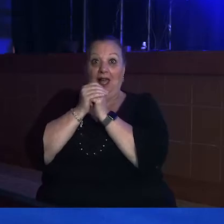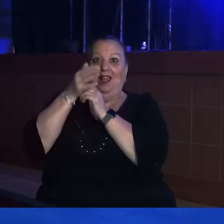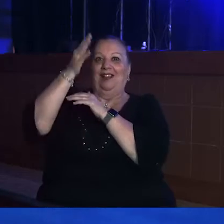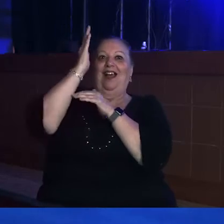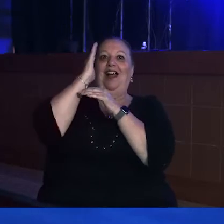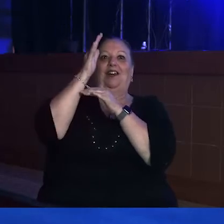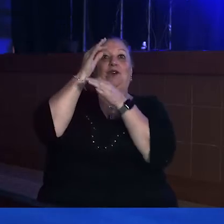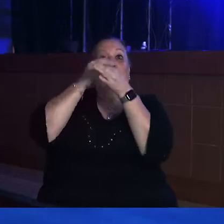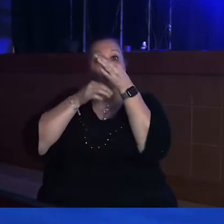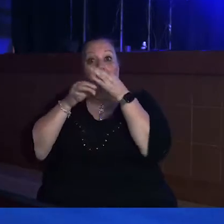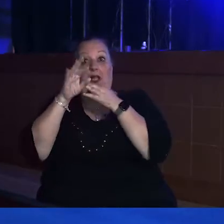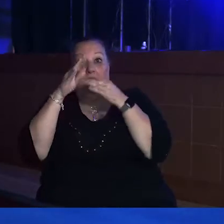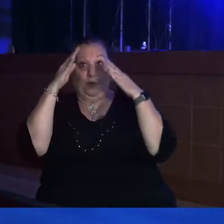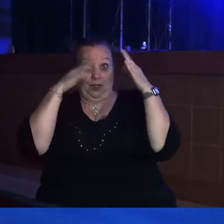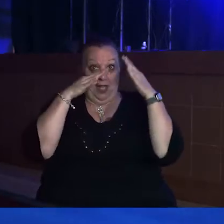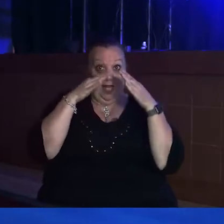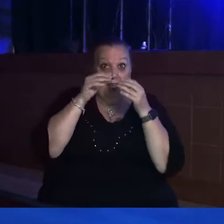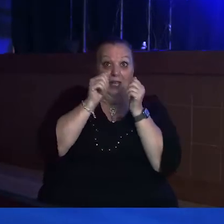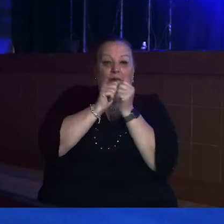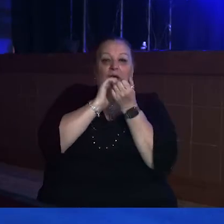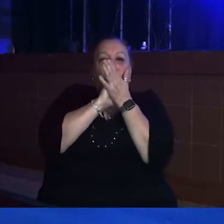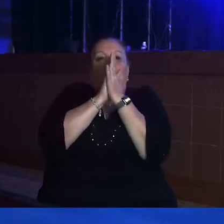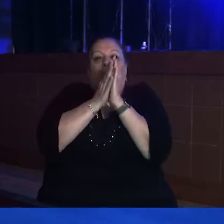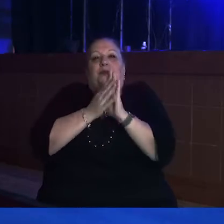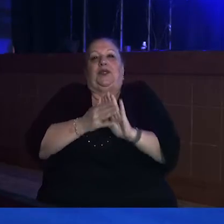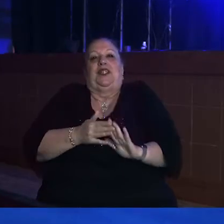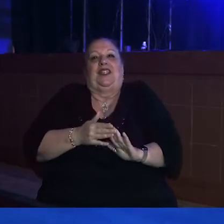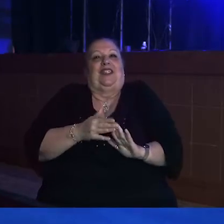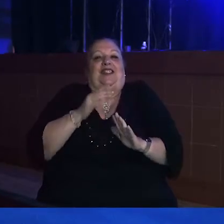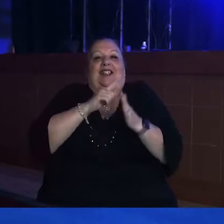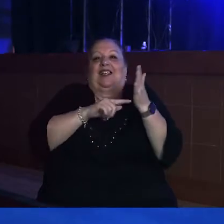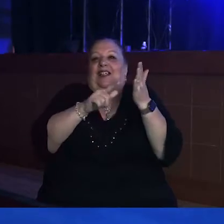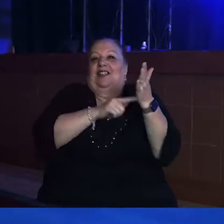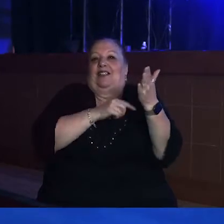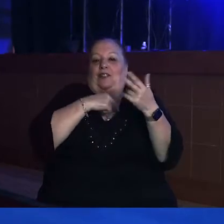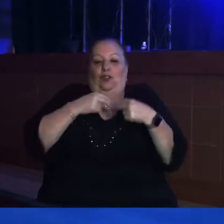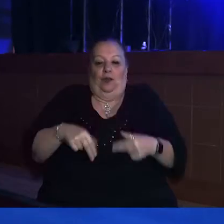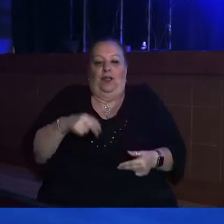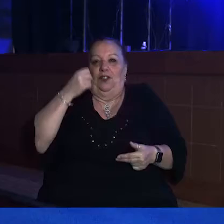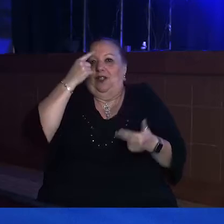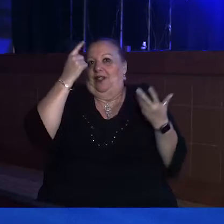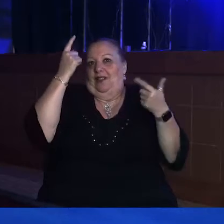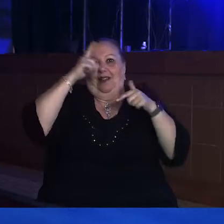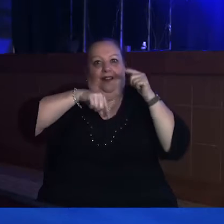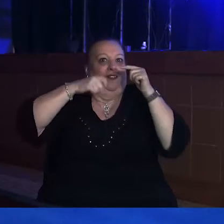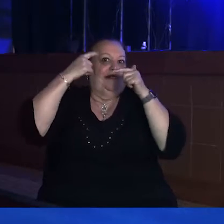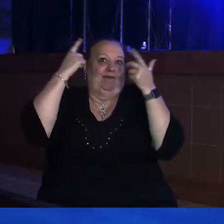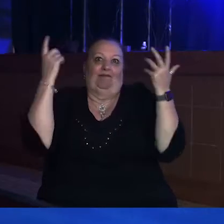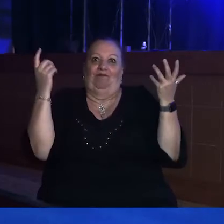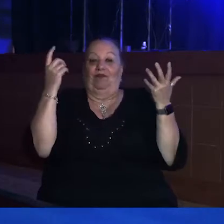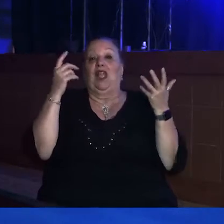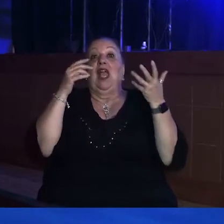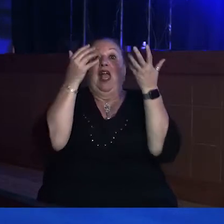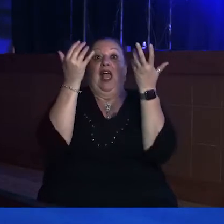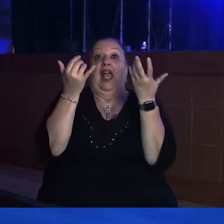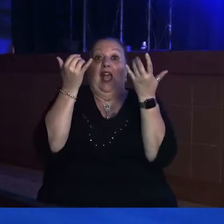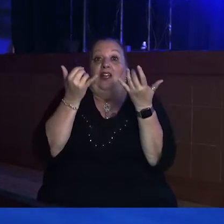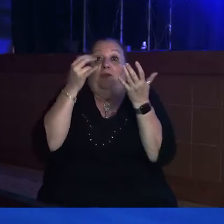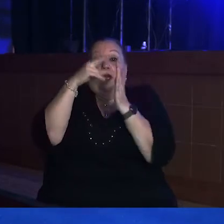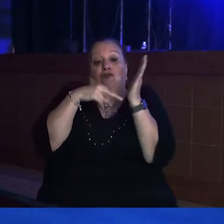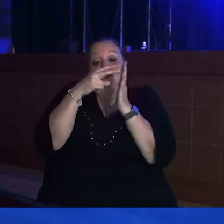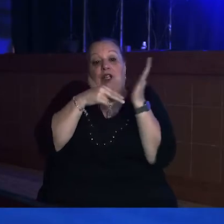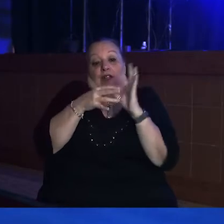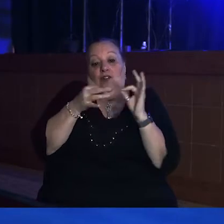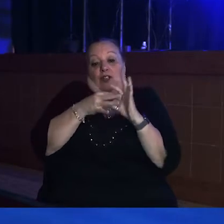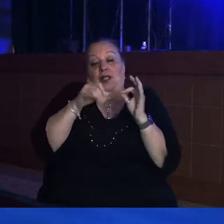your anxiety with a peace that transcends human understanding. For instance, how do you do this? You might read a verse that says in Psalm